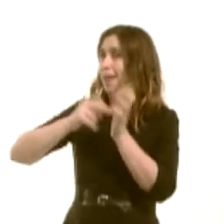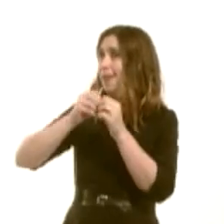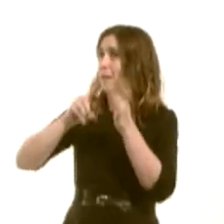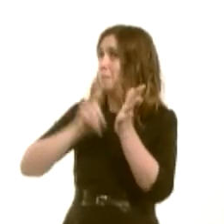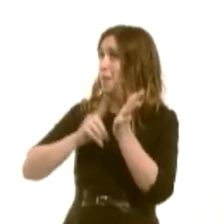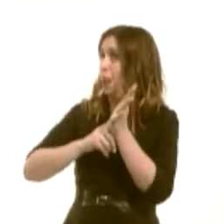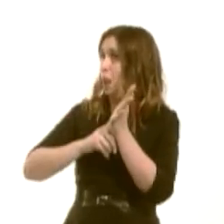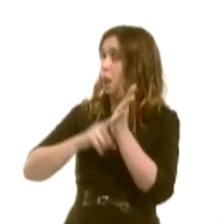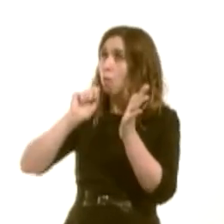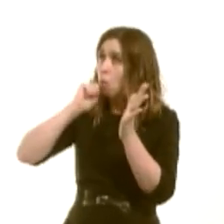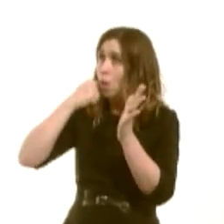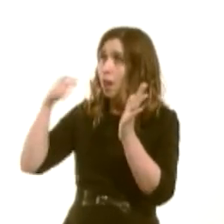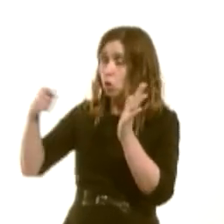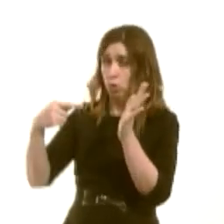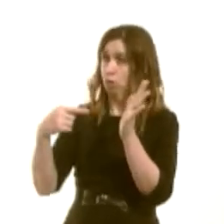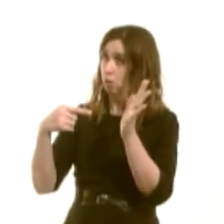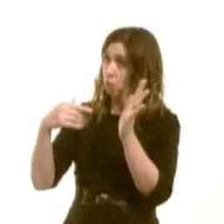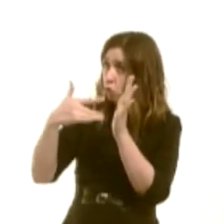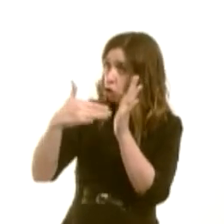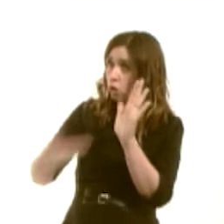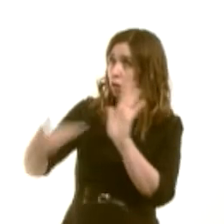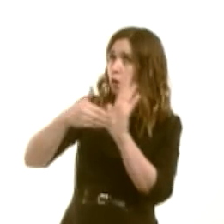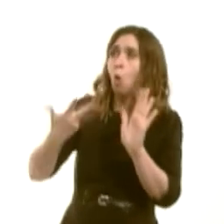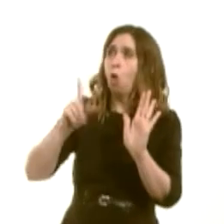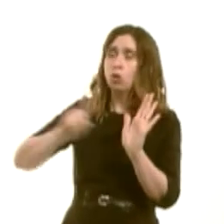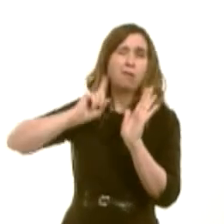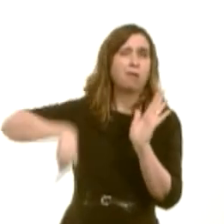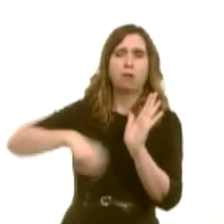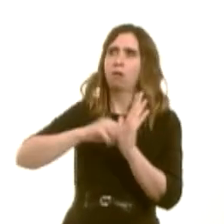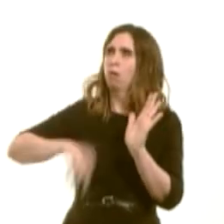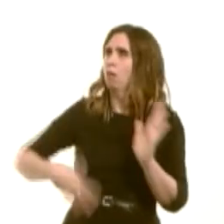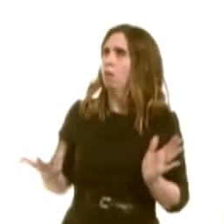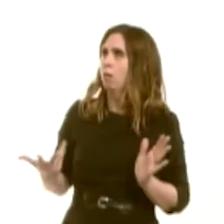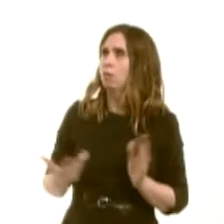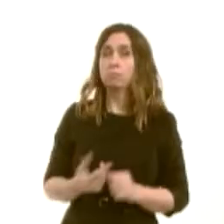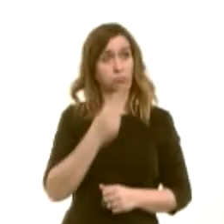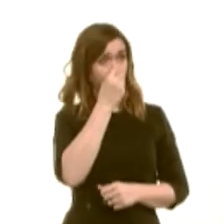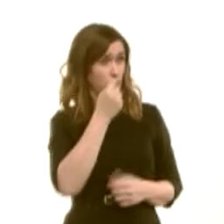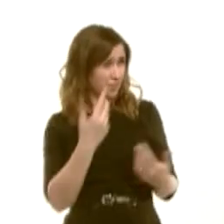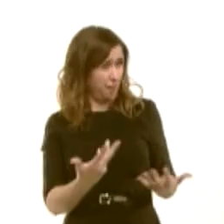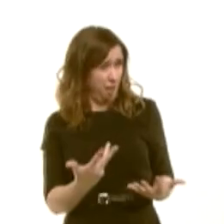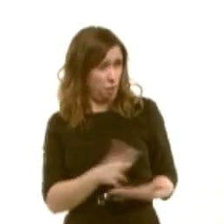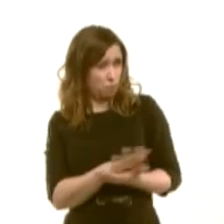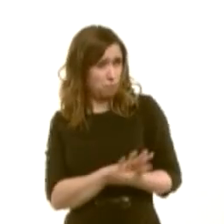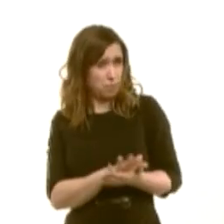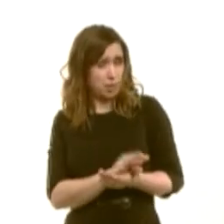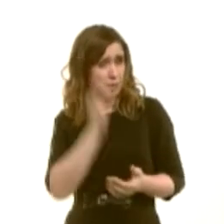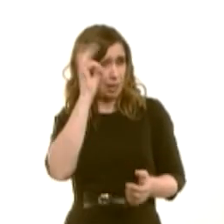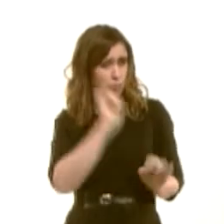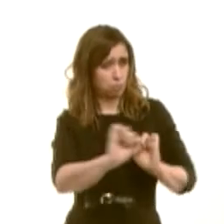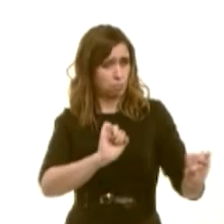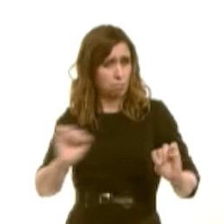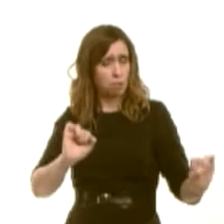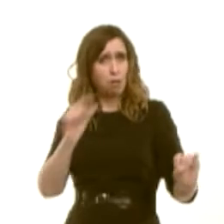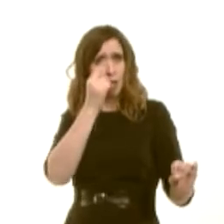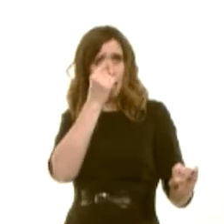Do you intend to take that opportunity, or will you ignore it? Well, we can do this now, of course. They can use the Welsh language